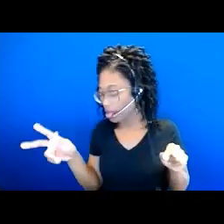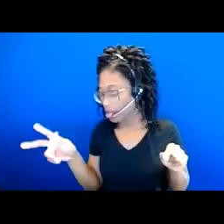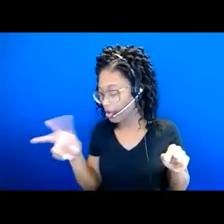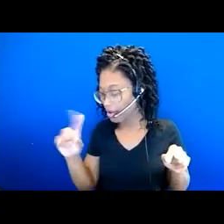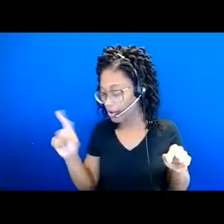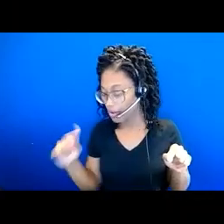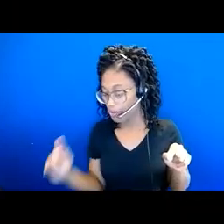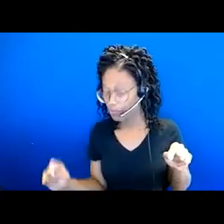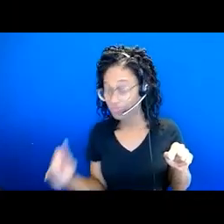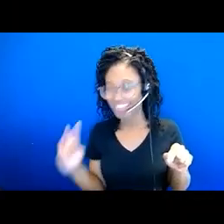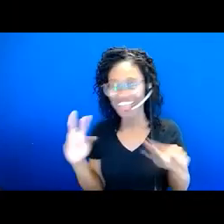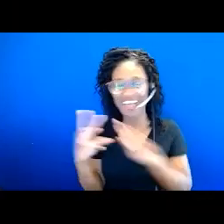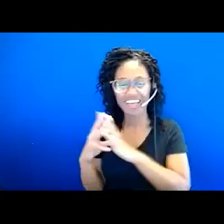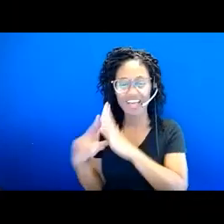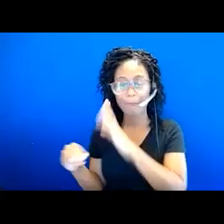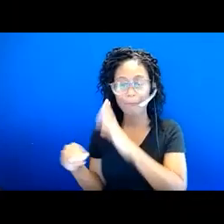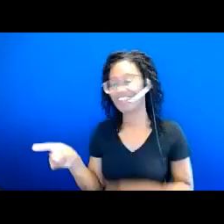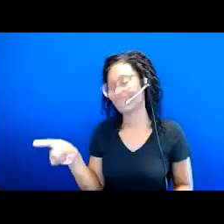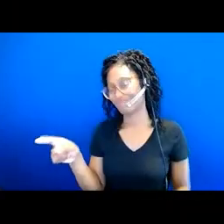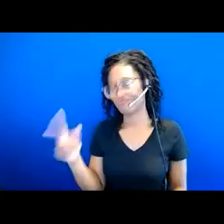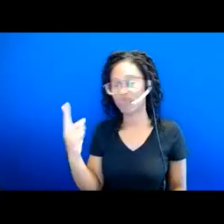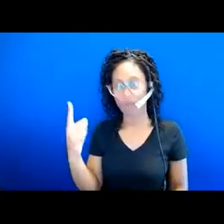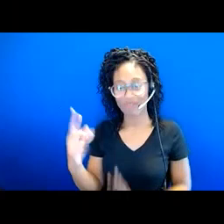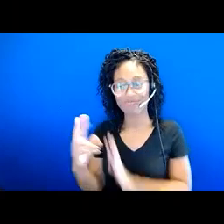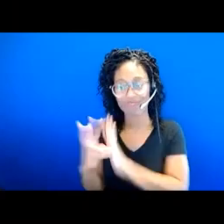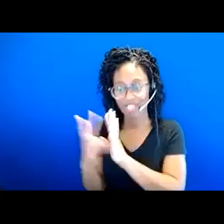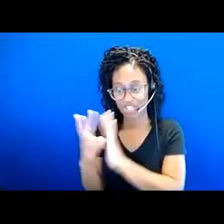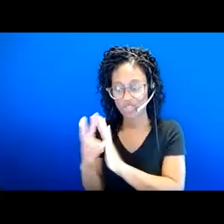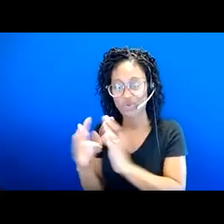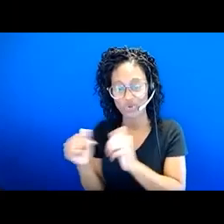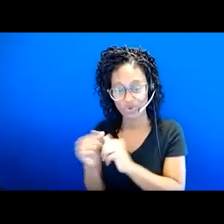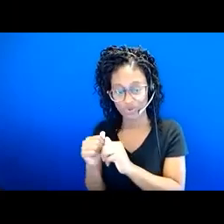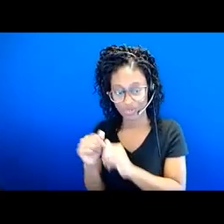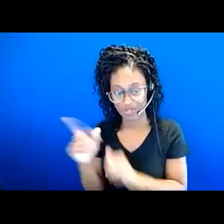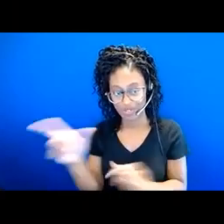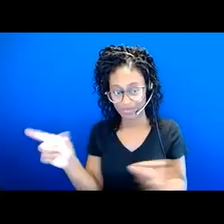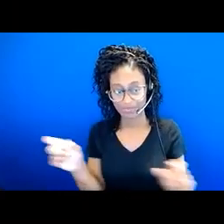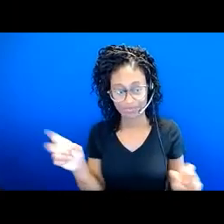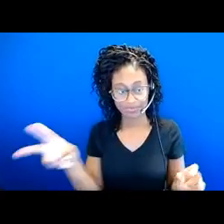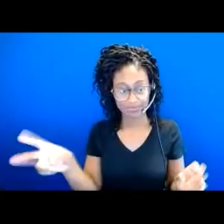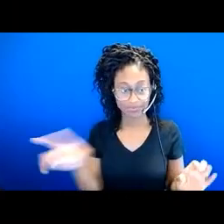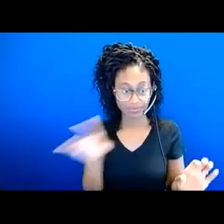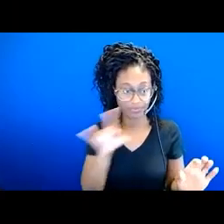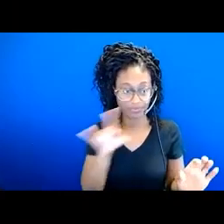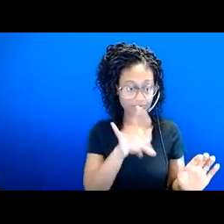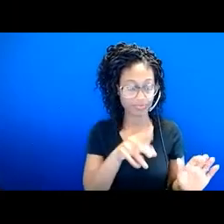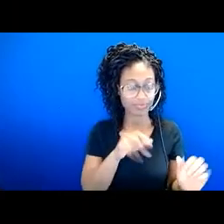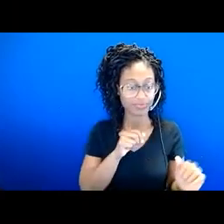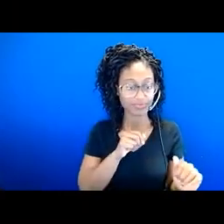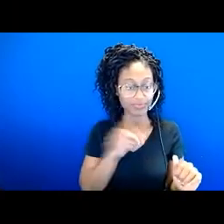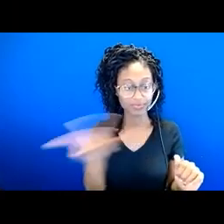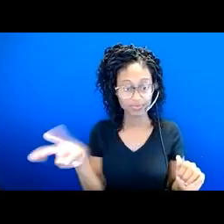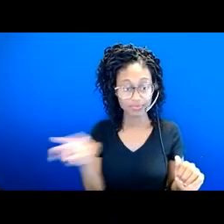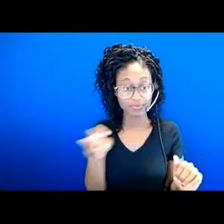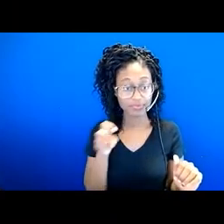URL. Here's a video with a URL, and you place it in here in the